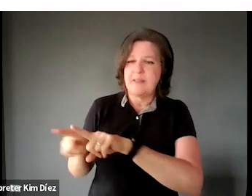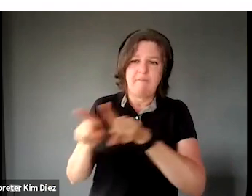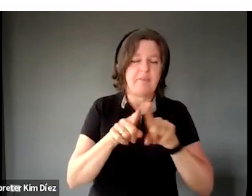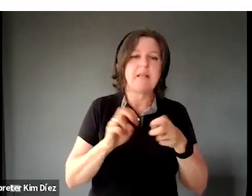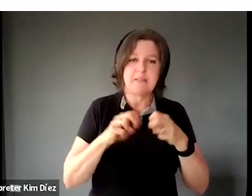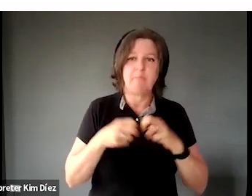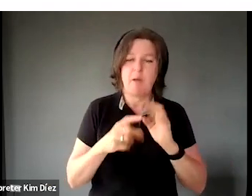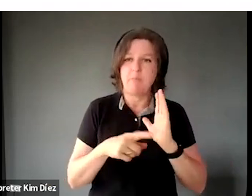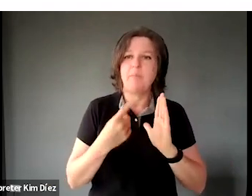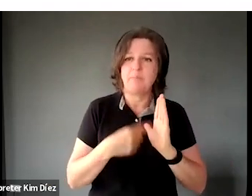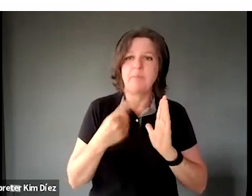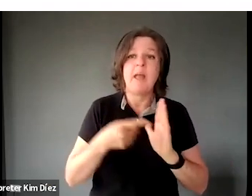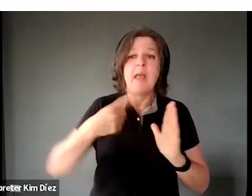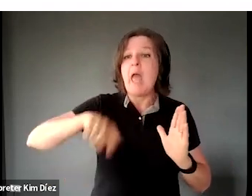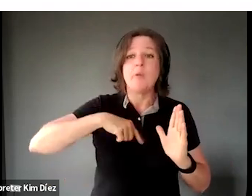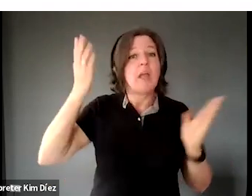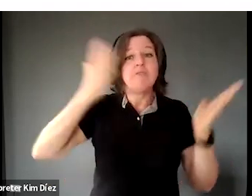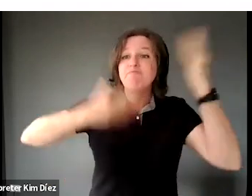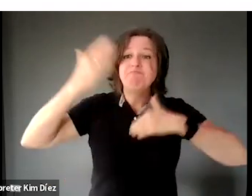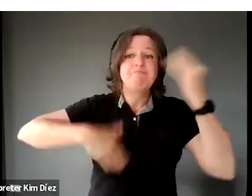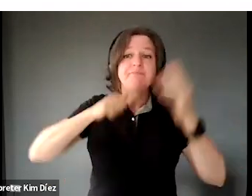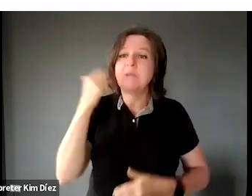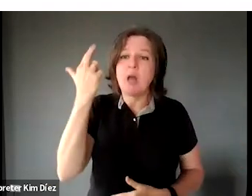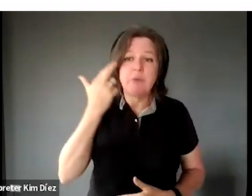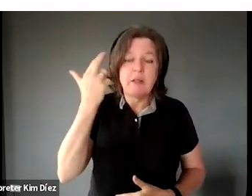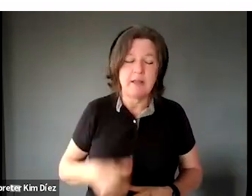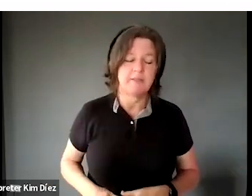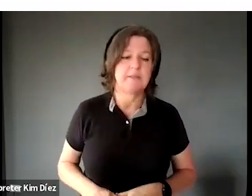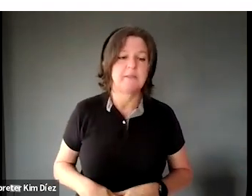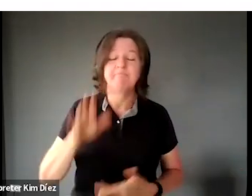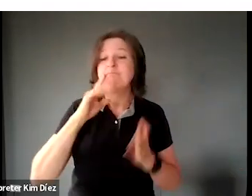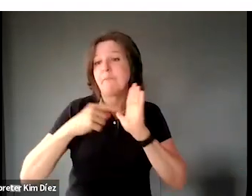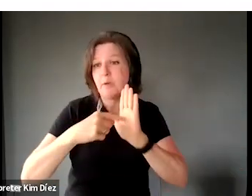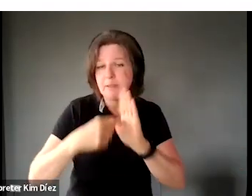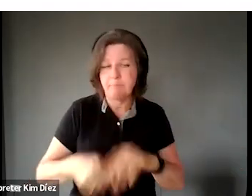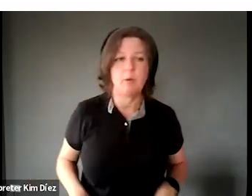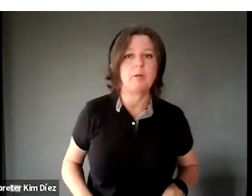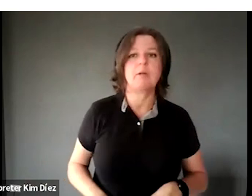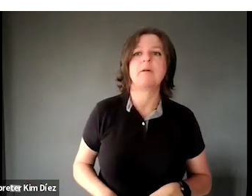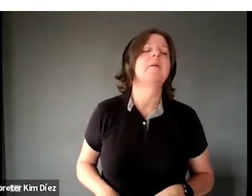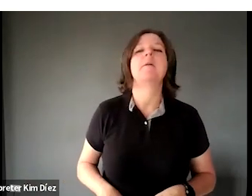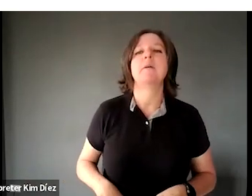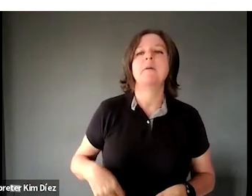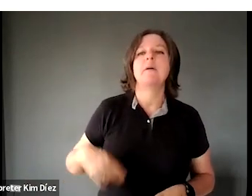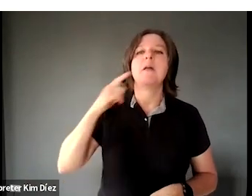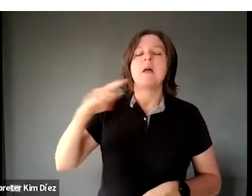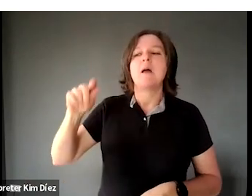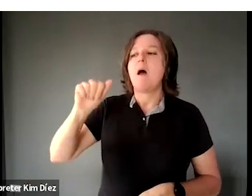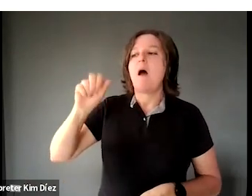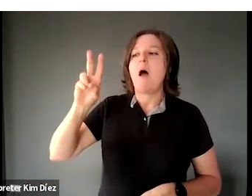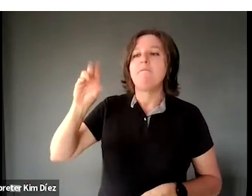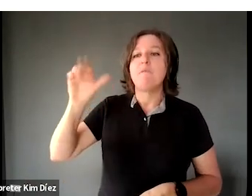other products that have that problem and we don't even know about it.